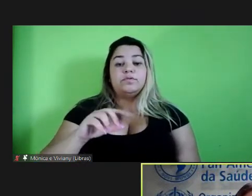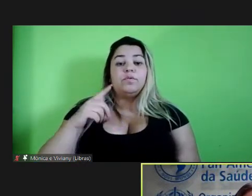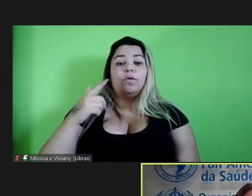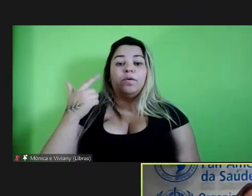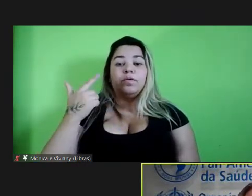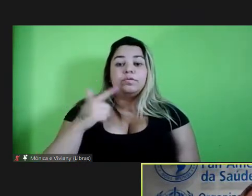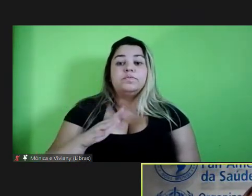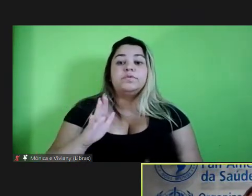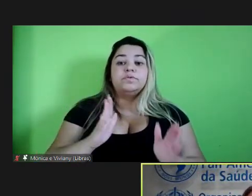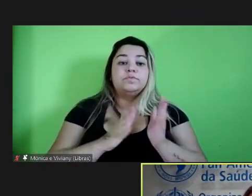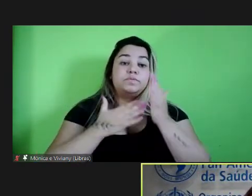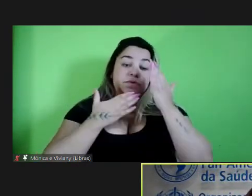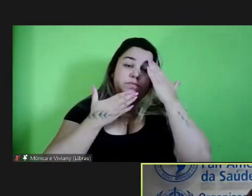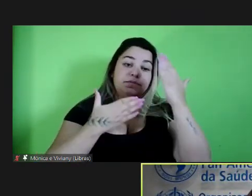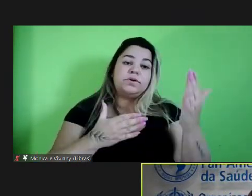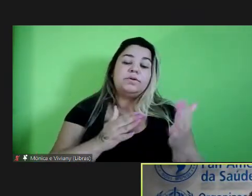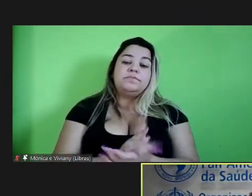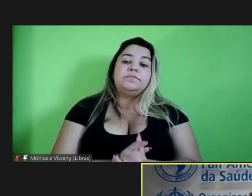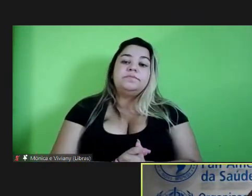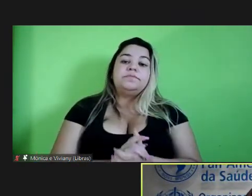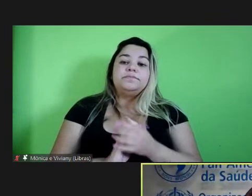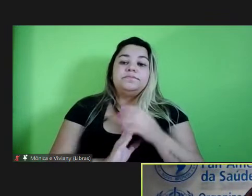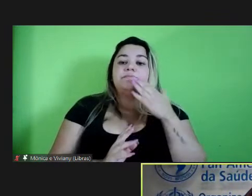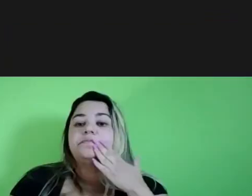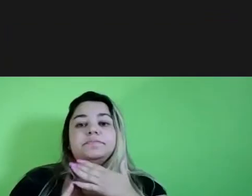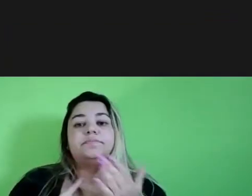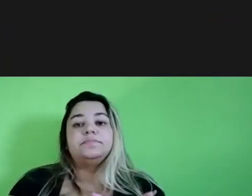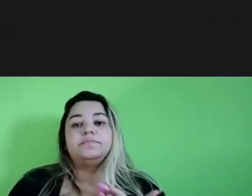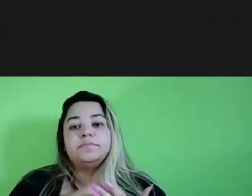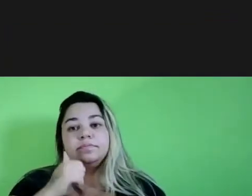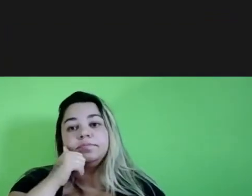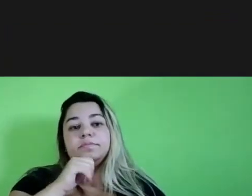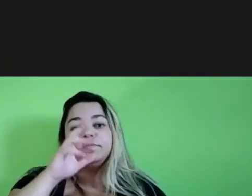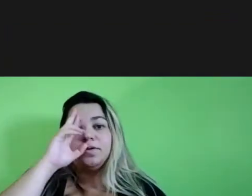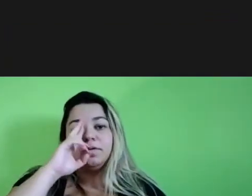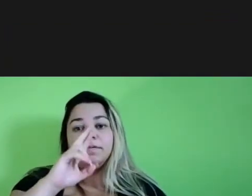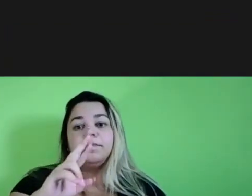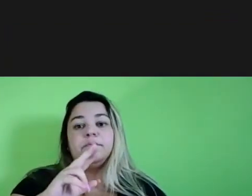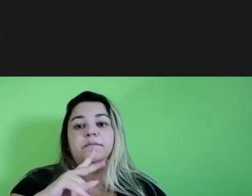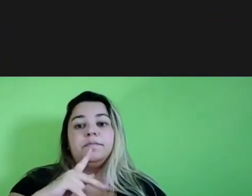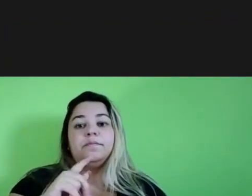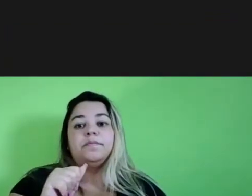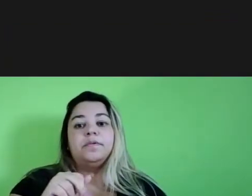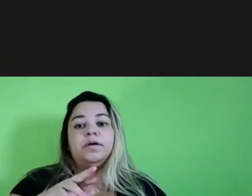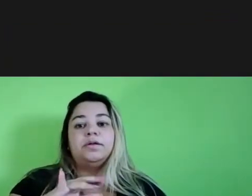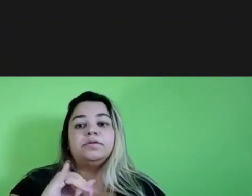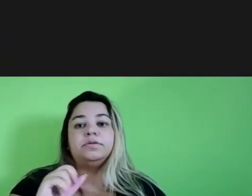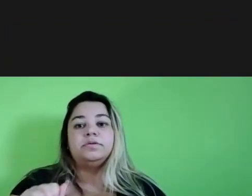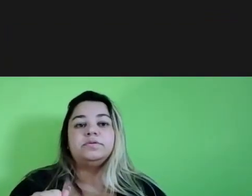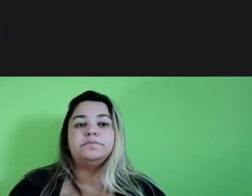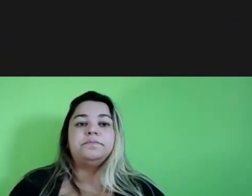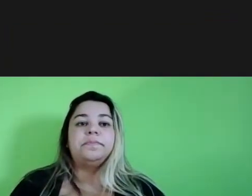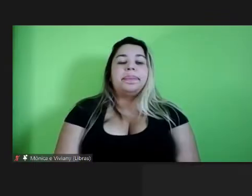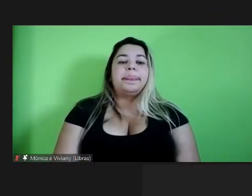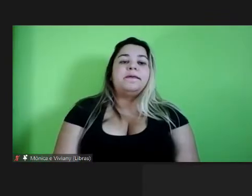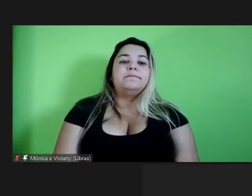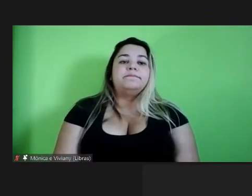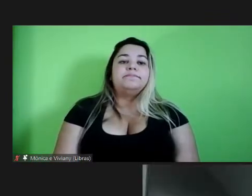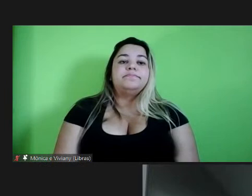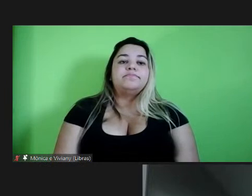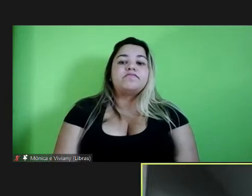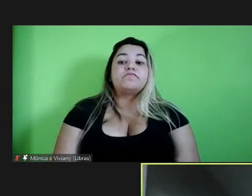other sectors. Thank you very much. Now I invite Ms. Patricia Alves. Welcome,